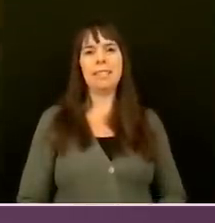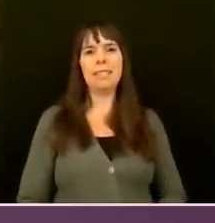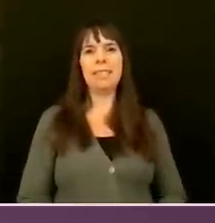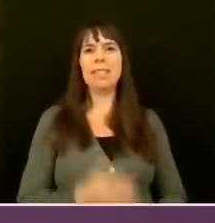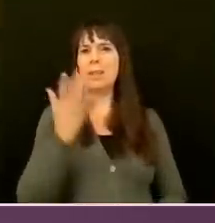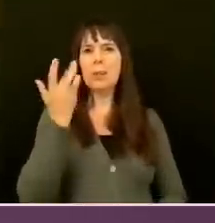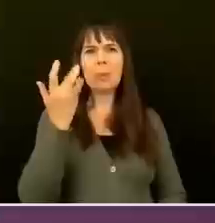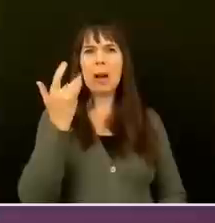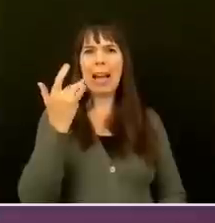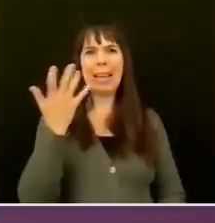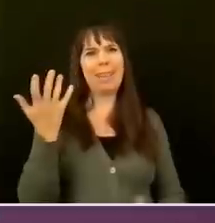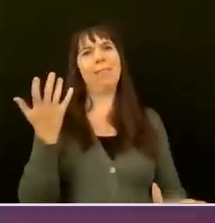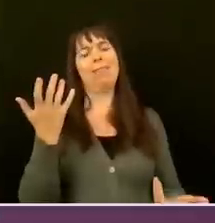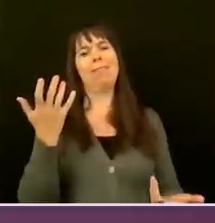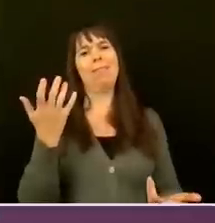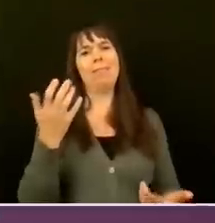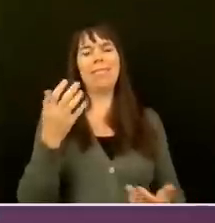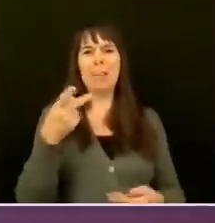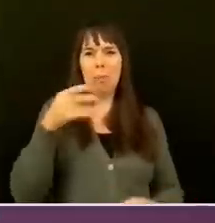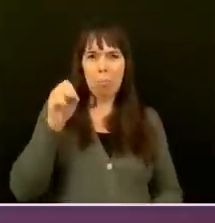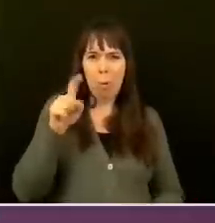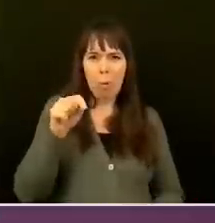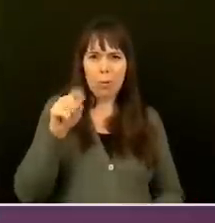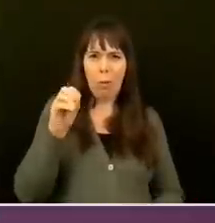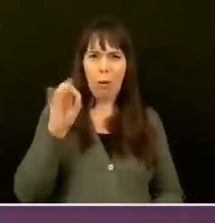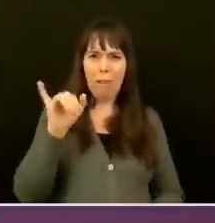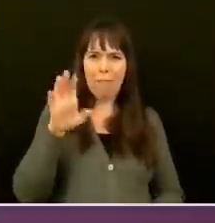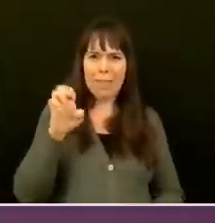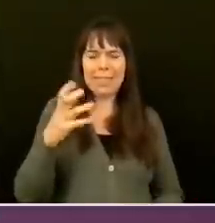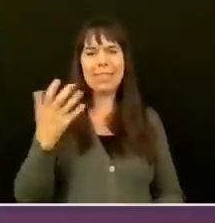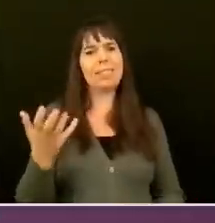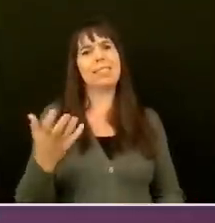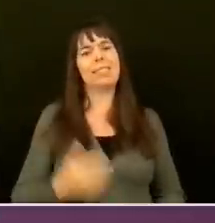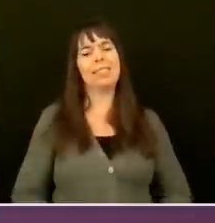Why, right, baby, the post office.